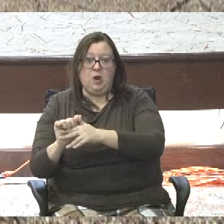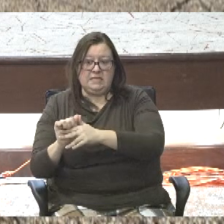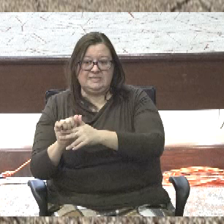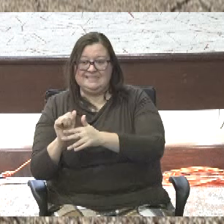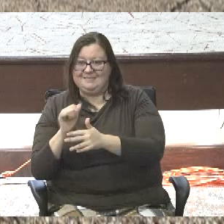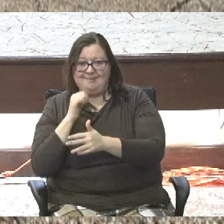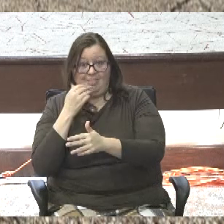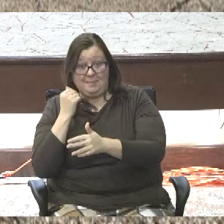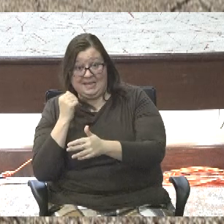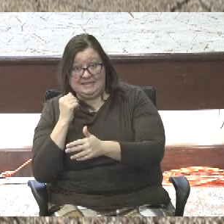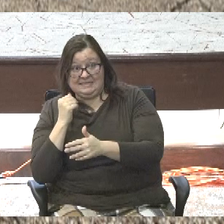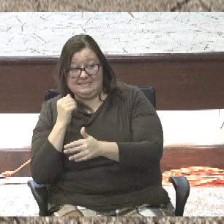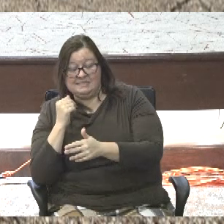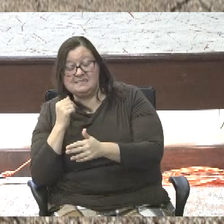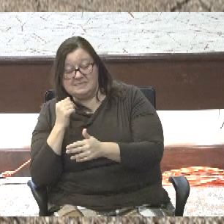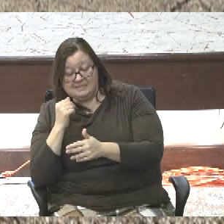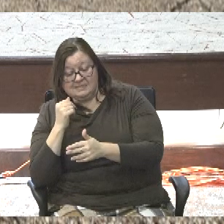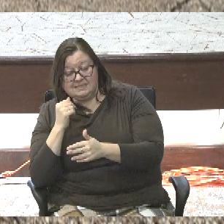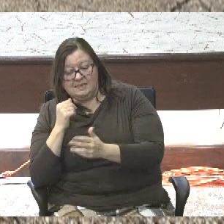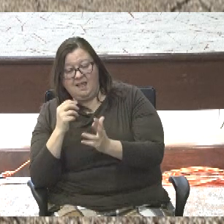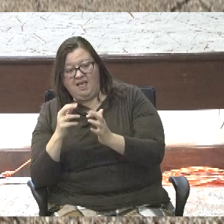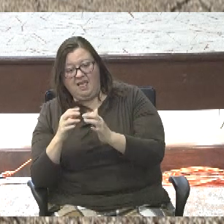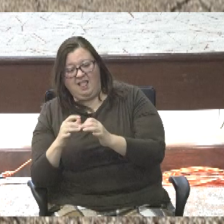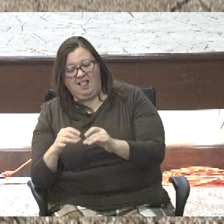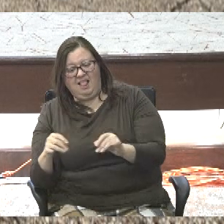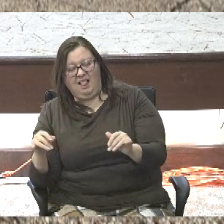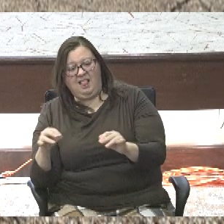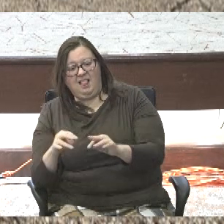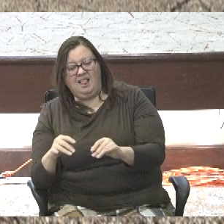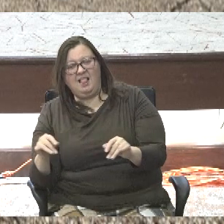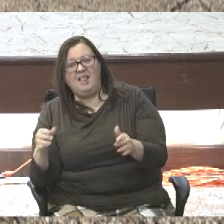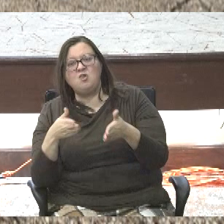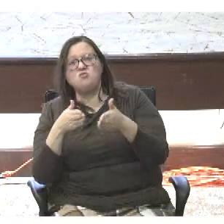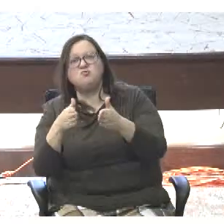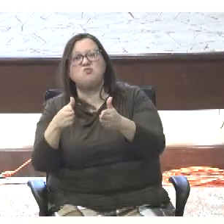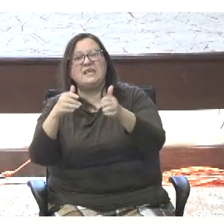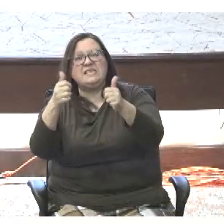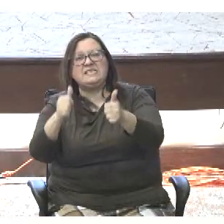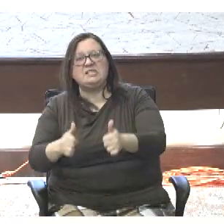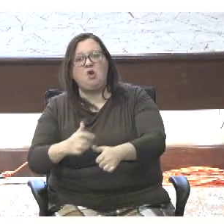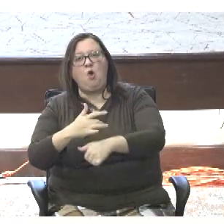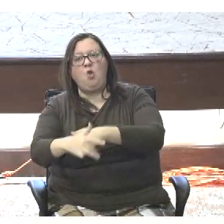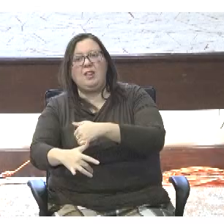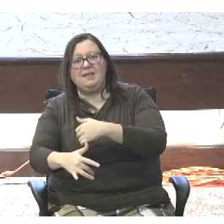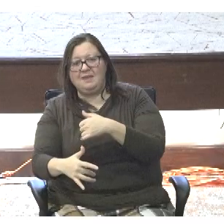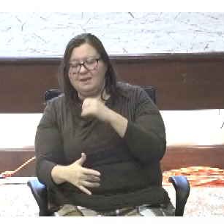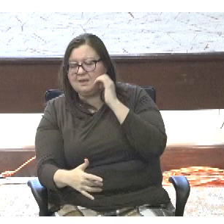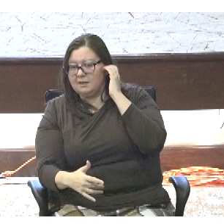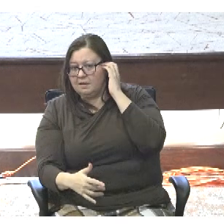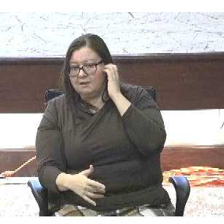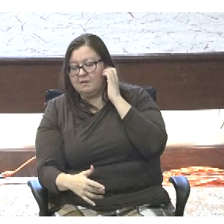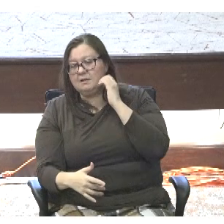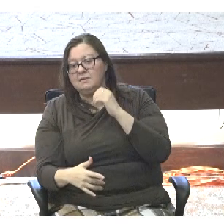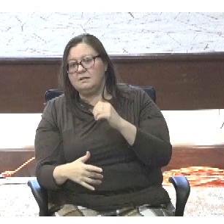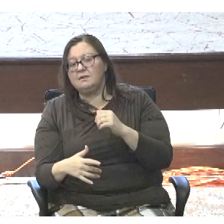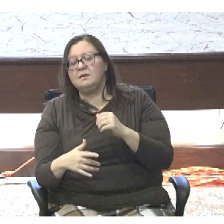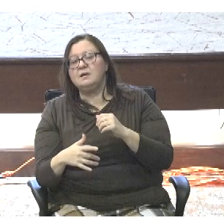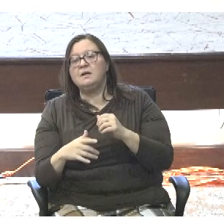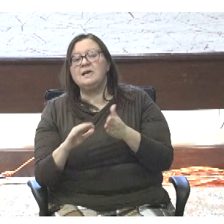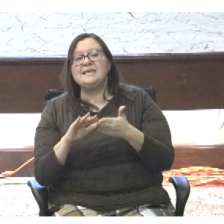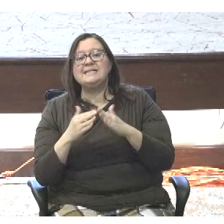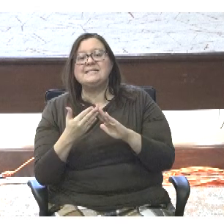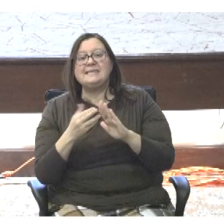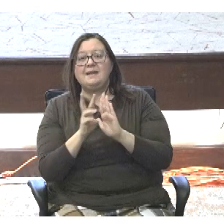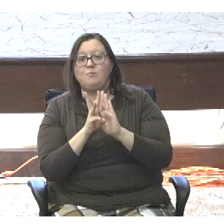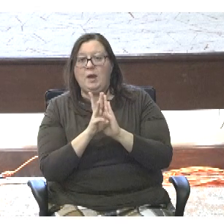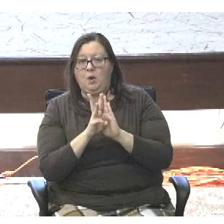are not the best, we have a lot of streets that are failing prematurely. City of Waco staff put this